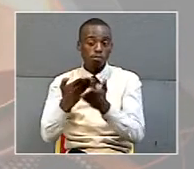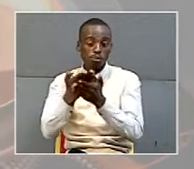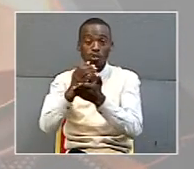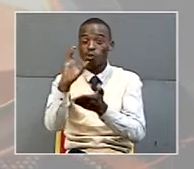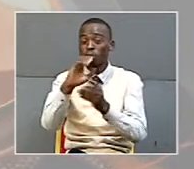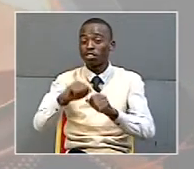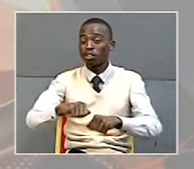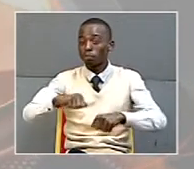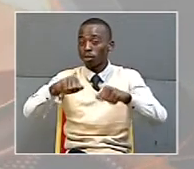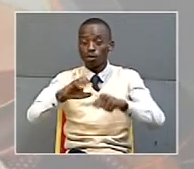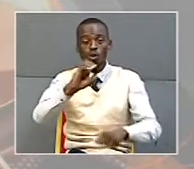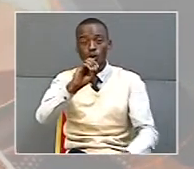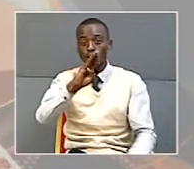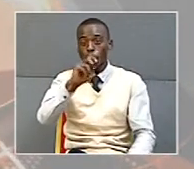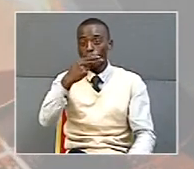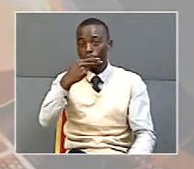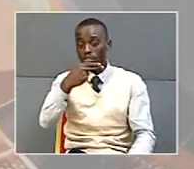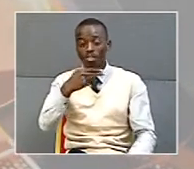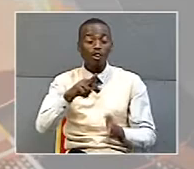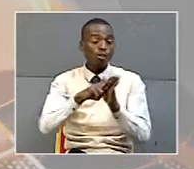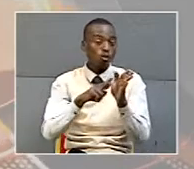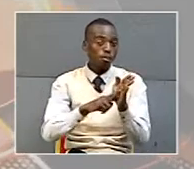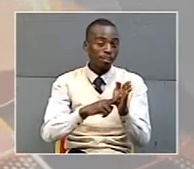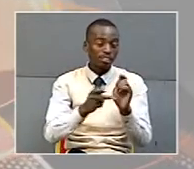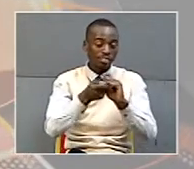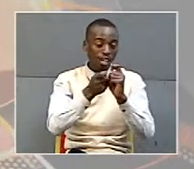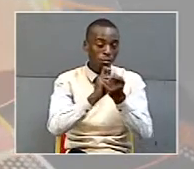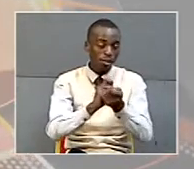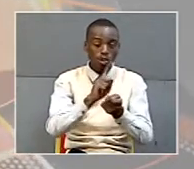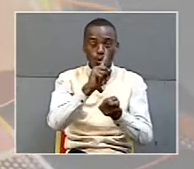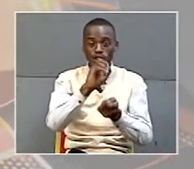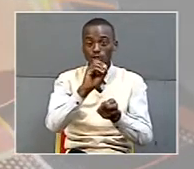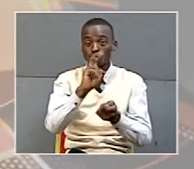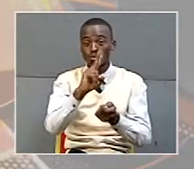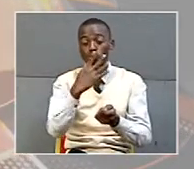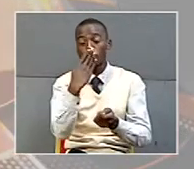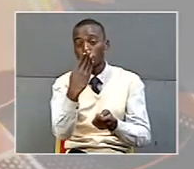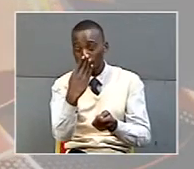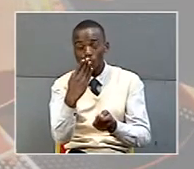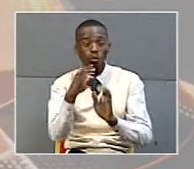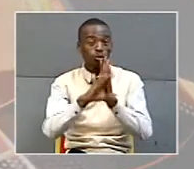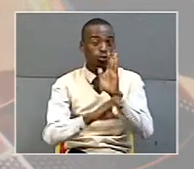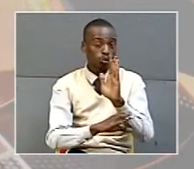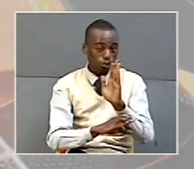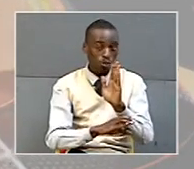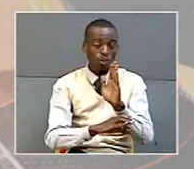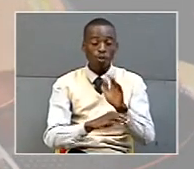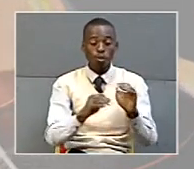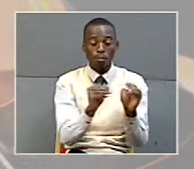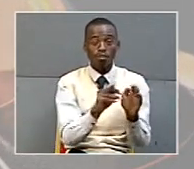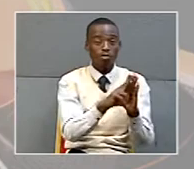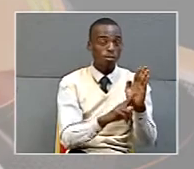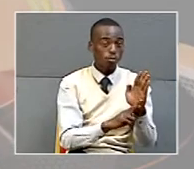committee chairperson Jacob Oboth recommends amendment of Article 102B of the Constitution, the minority report